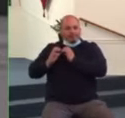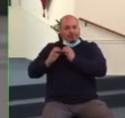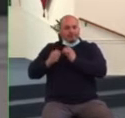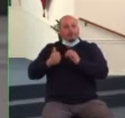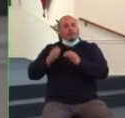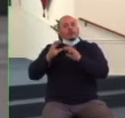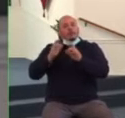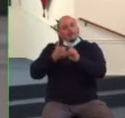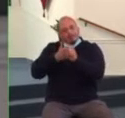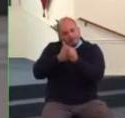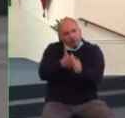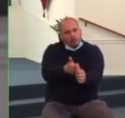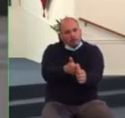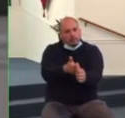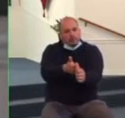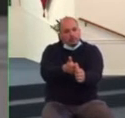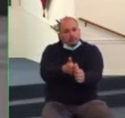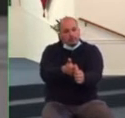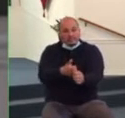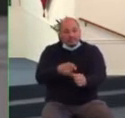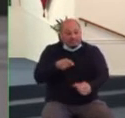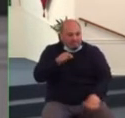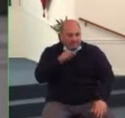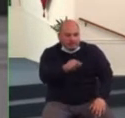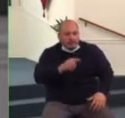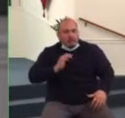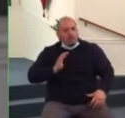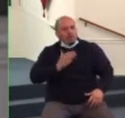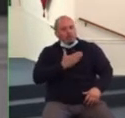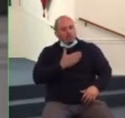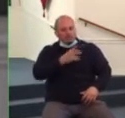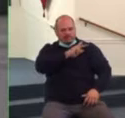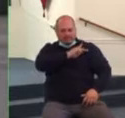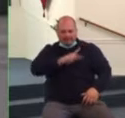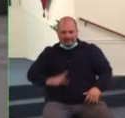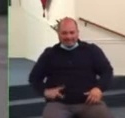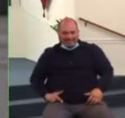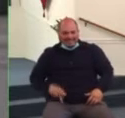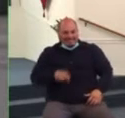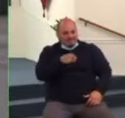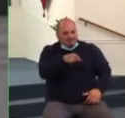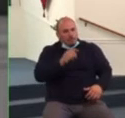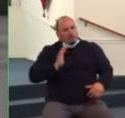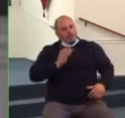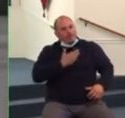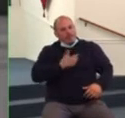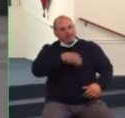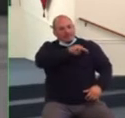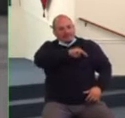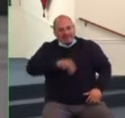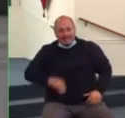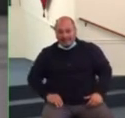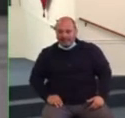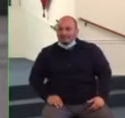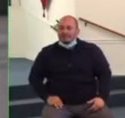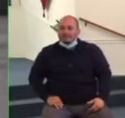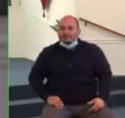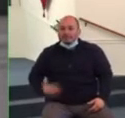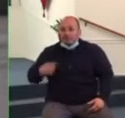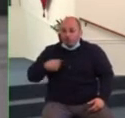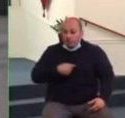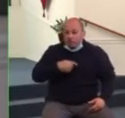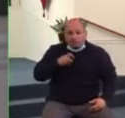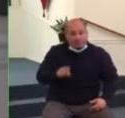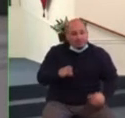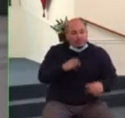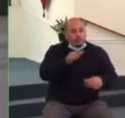He's our Messiah. He's our King. We have to be ready to suffer and even to die for him because he